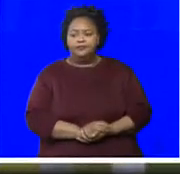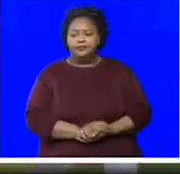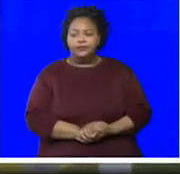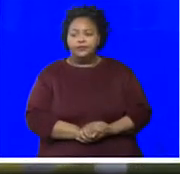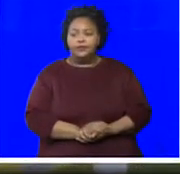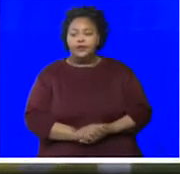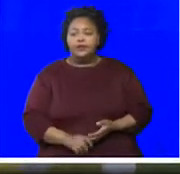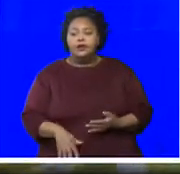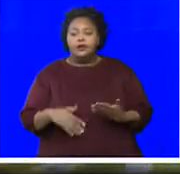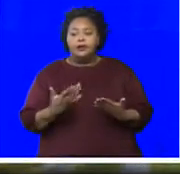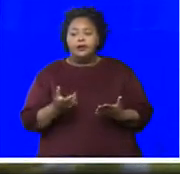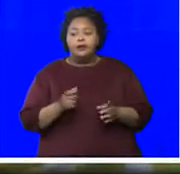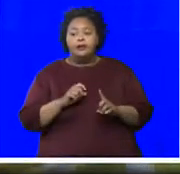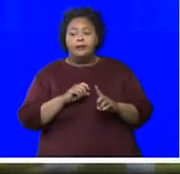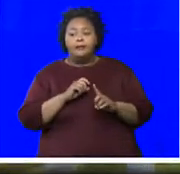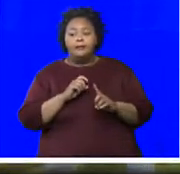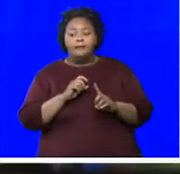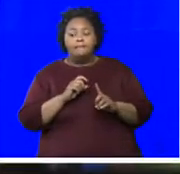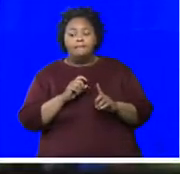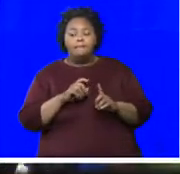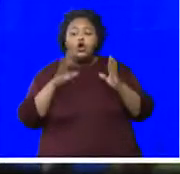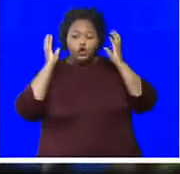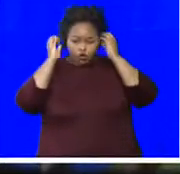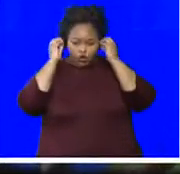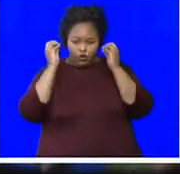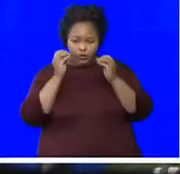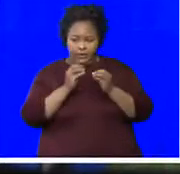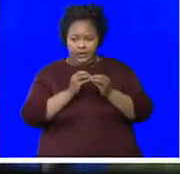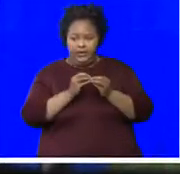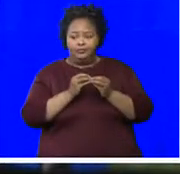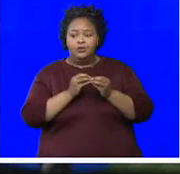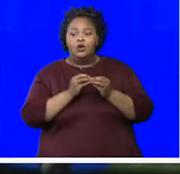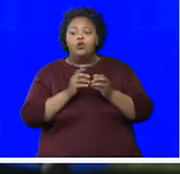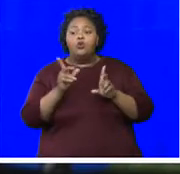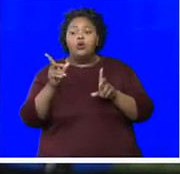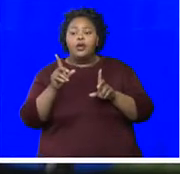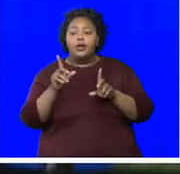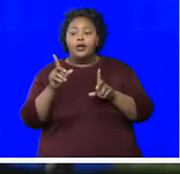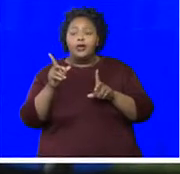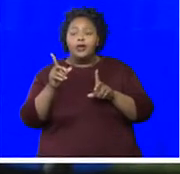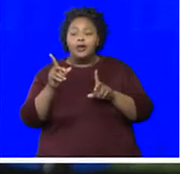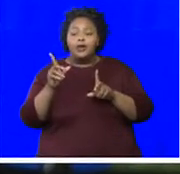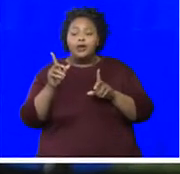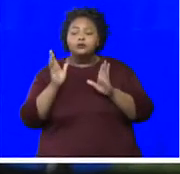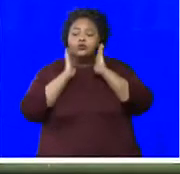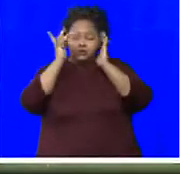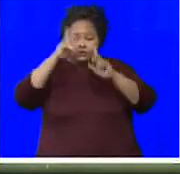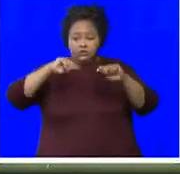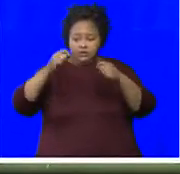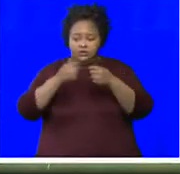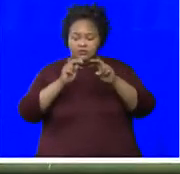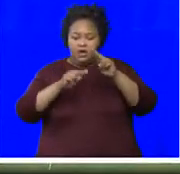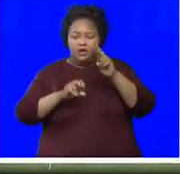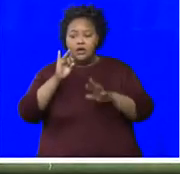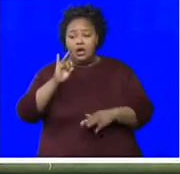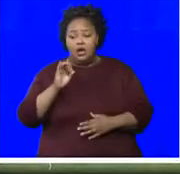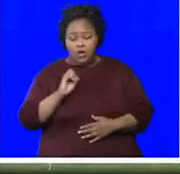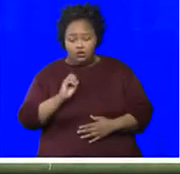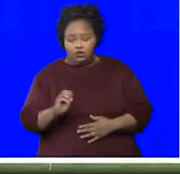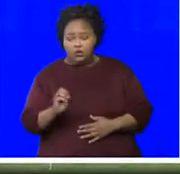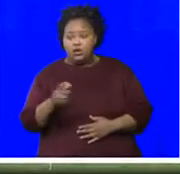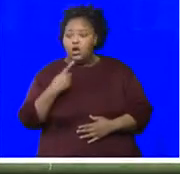welikhethelo lwesivile ma-under 20 uthi bodokotela bemacembu abazame kunaka abadlali babo ikakhulu kulesikhathi lesi.